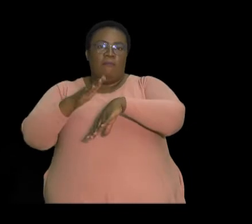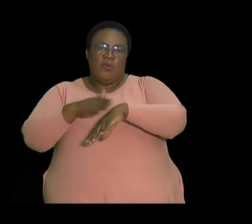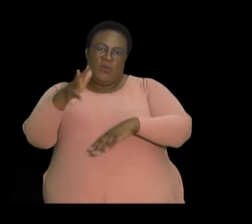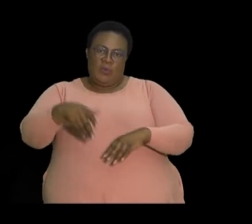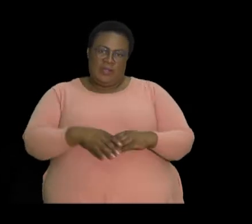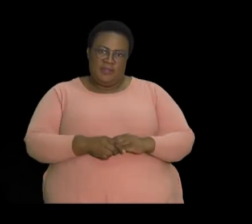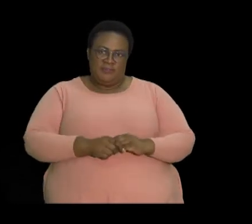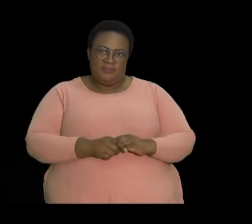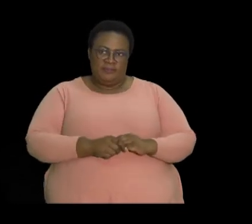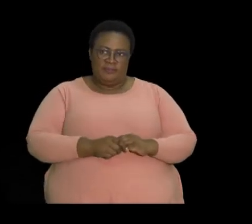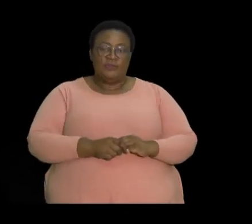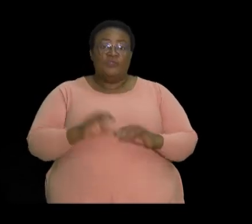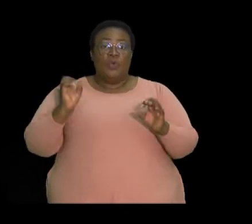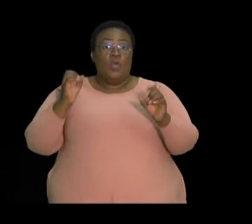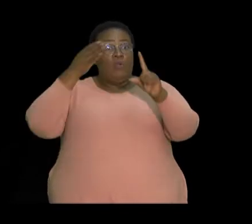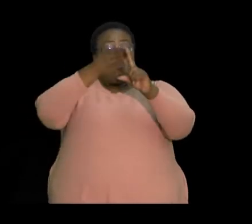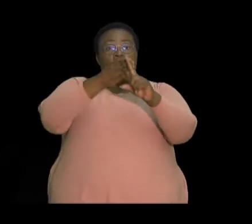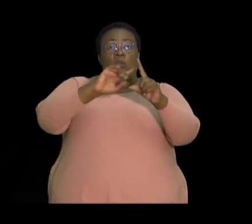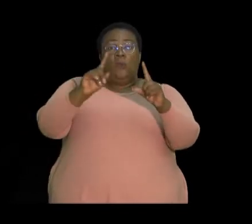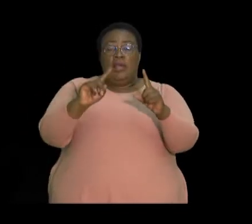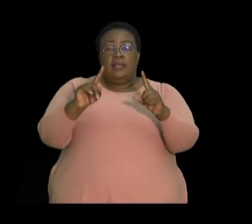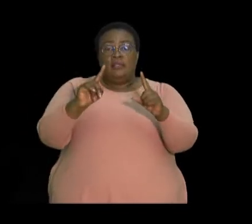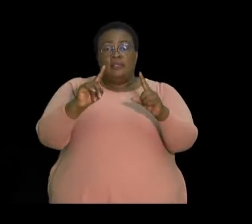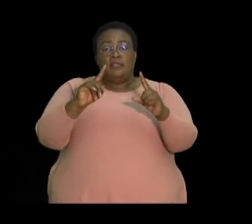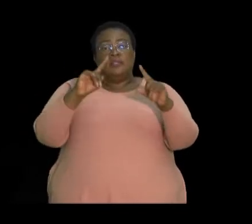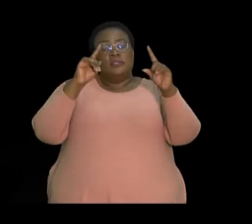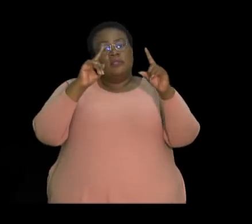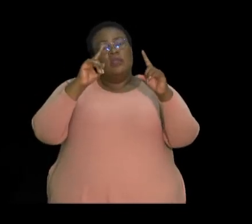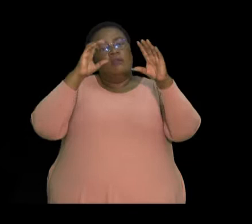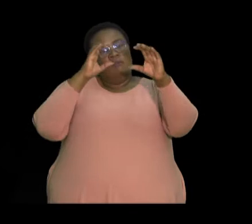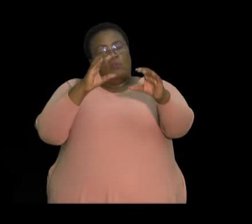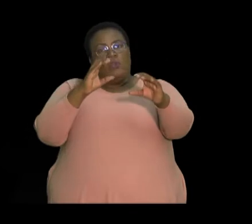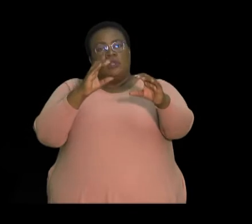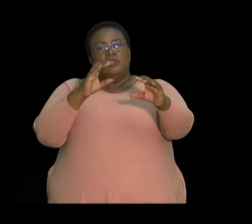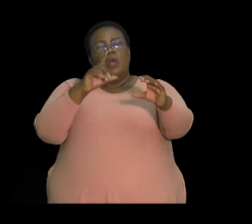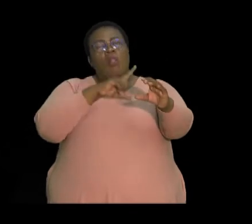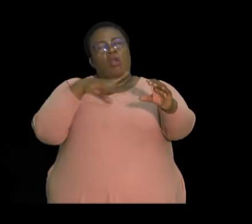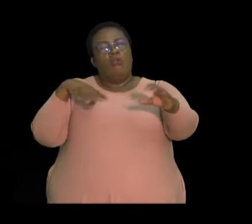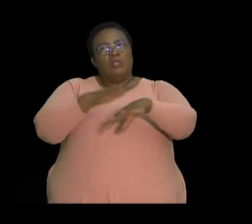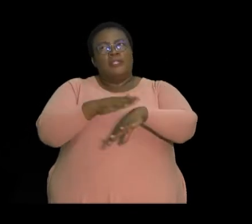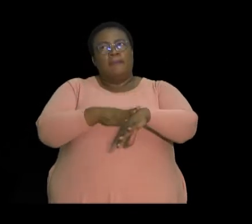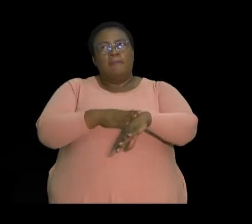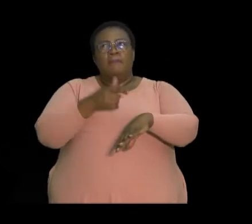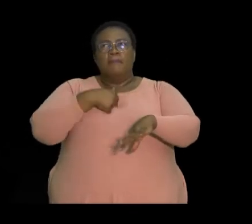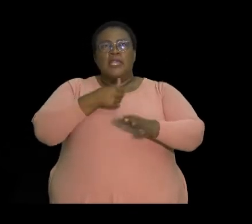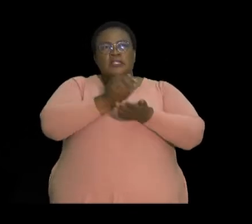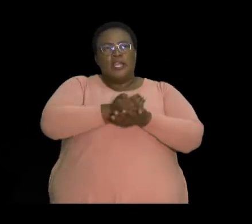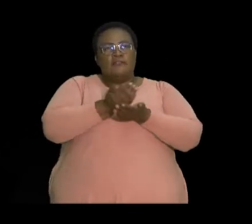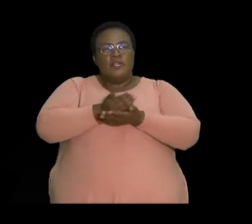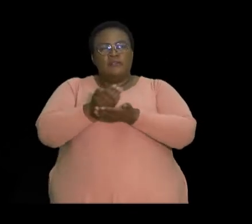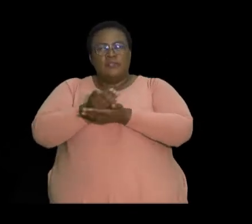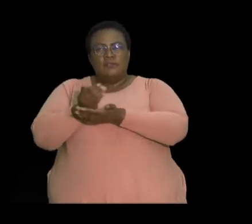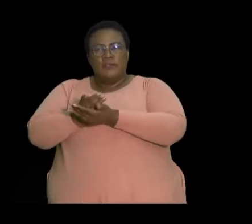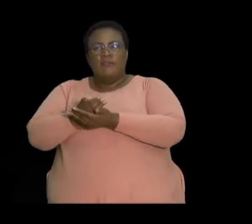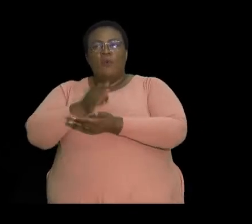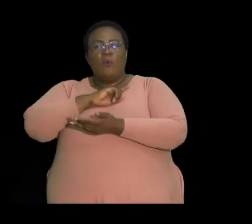money. So the goal here is to look at a long-term view, to say, am I trying to save up just so that I